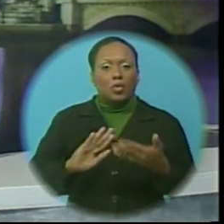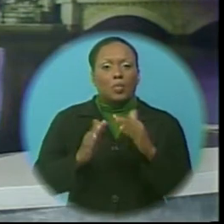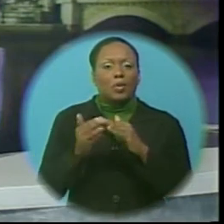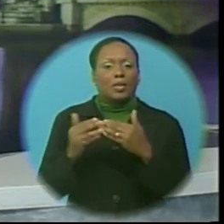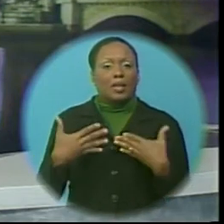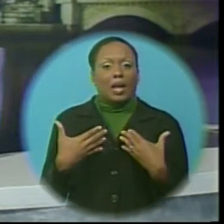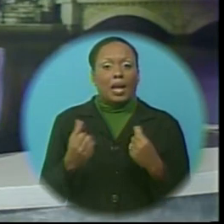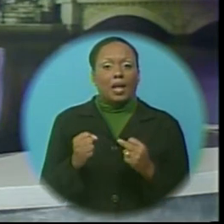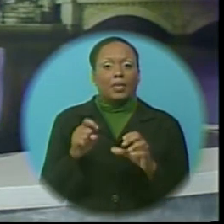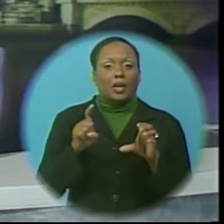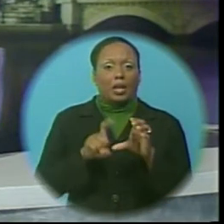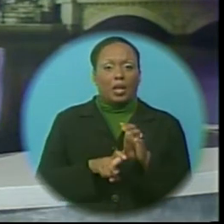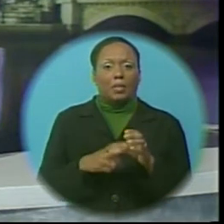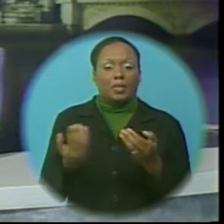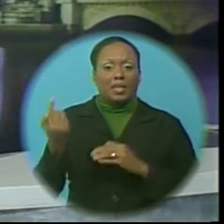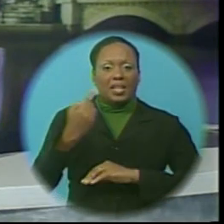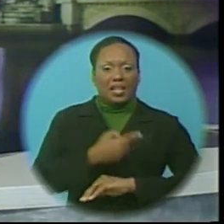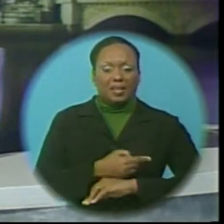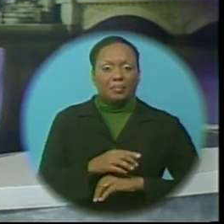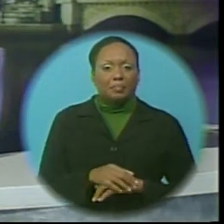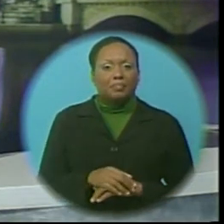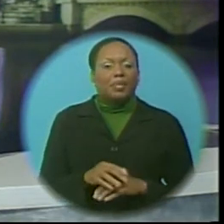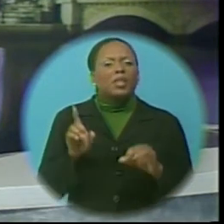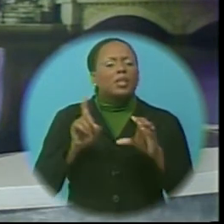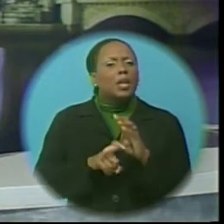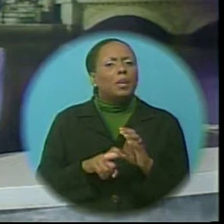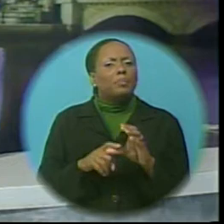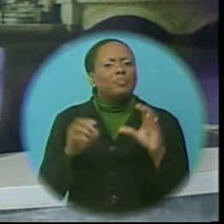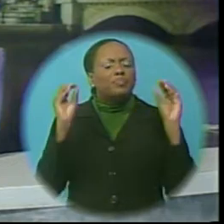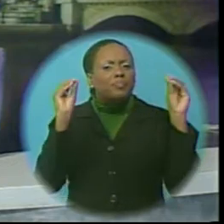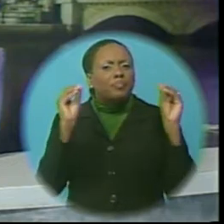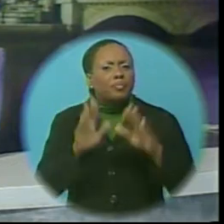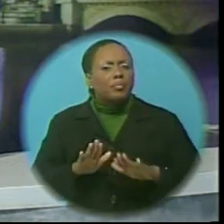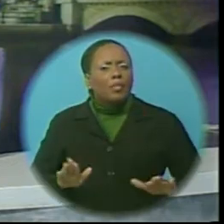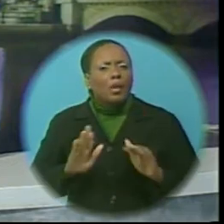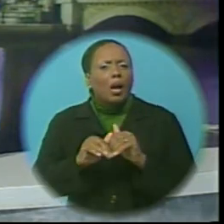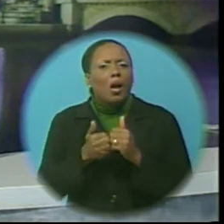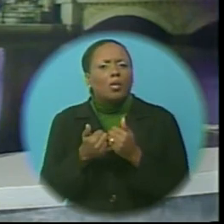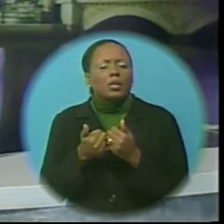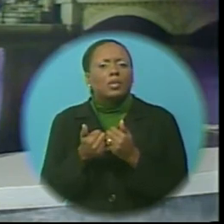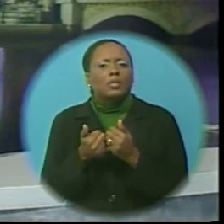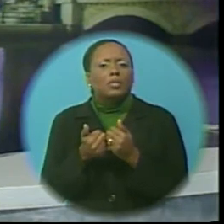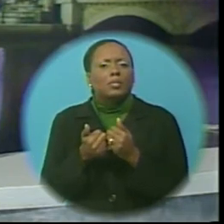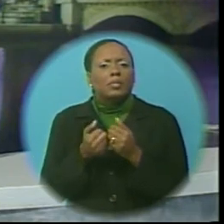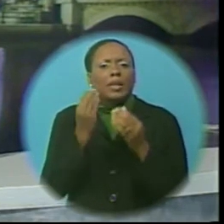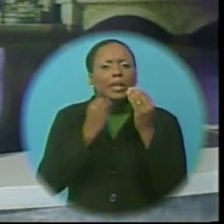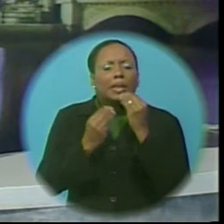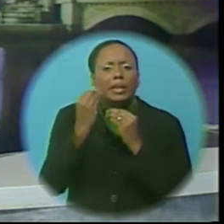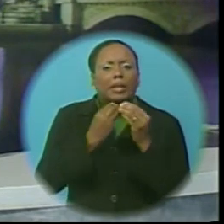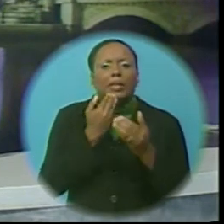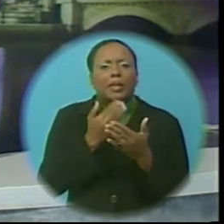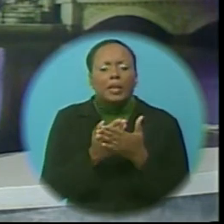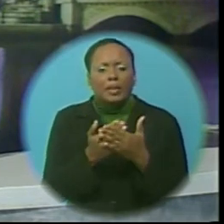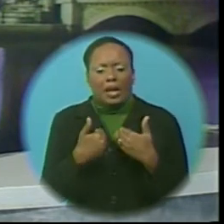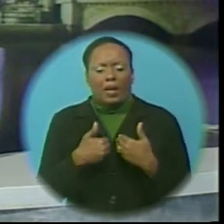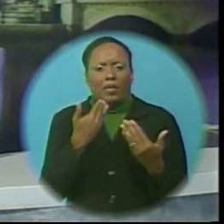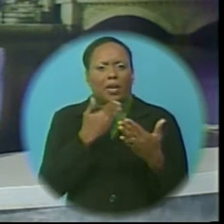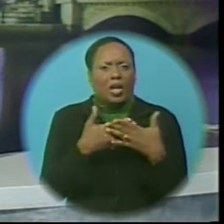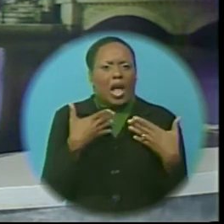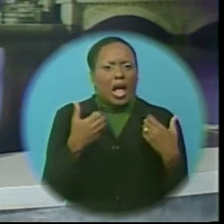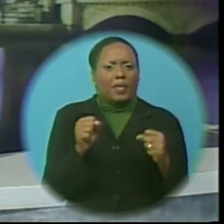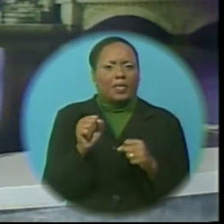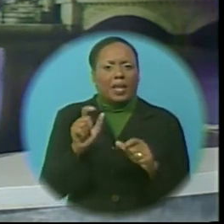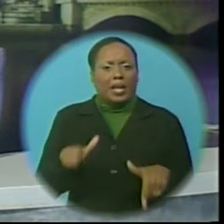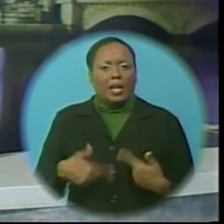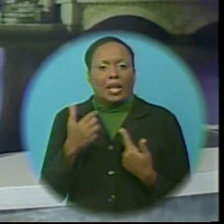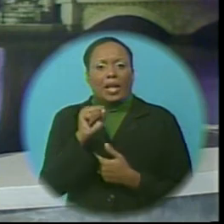health club at Baobab Towers. The club is to teach children how to practice healthy lifestyles. Global health consultant of a